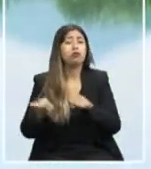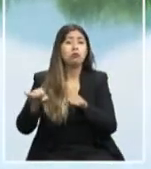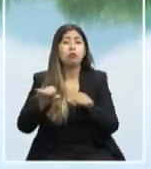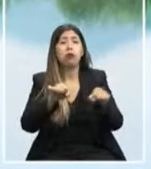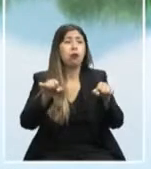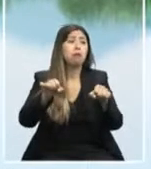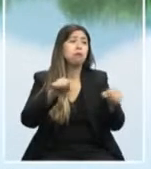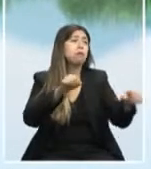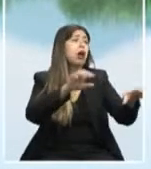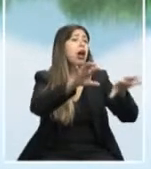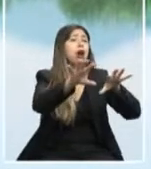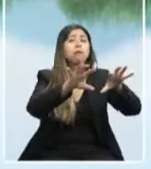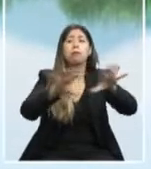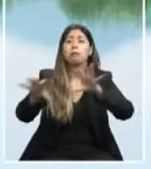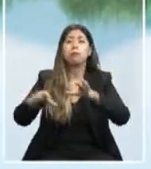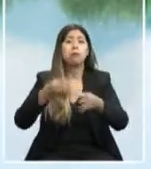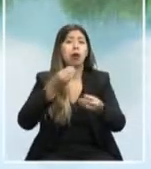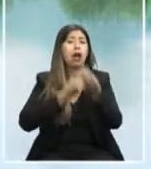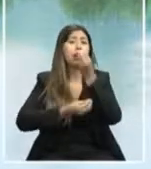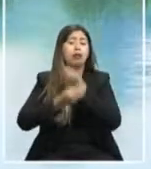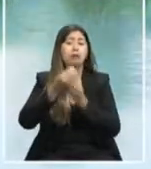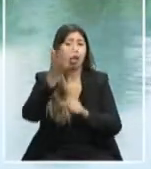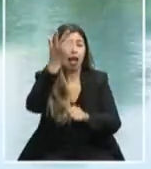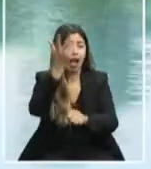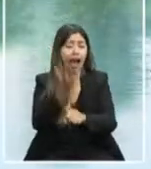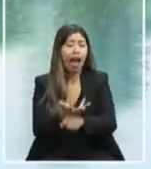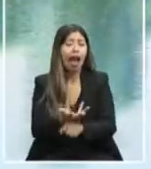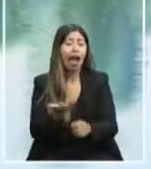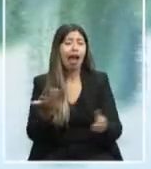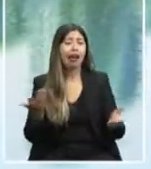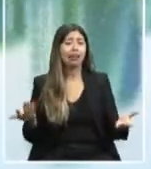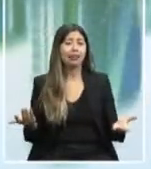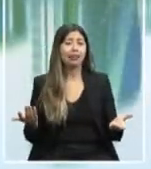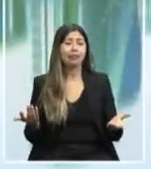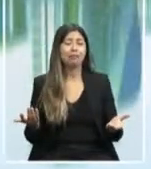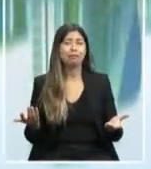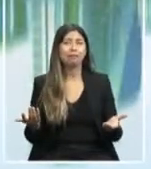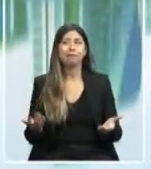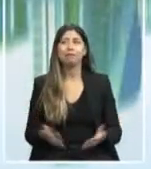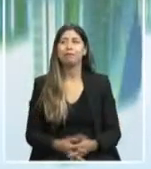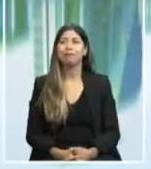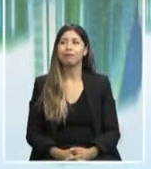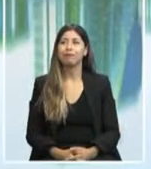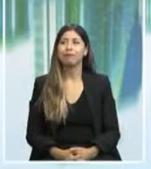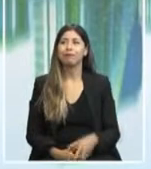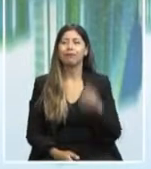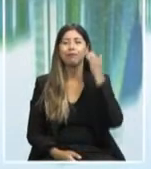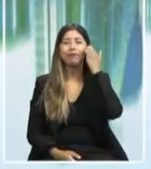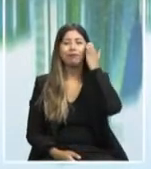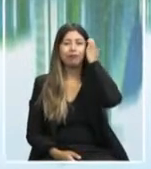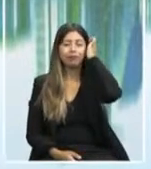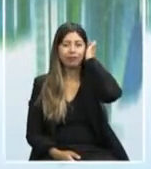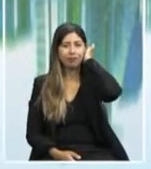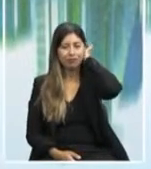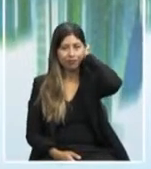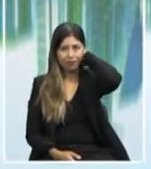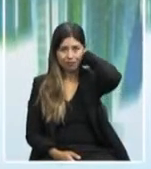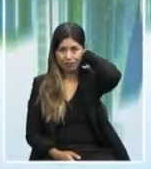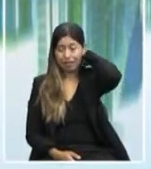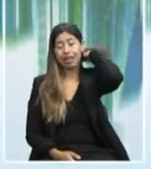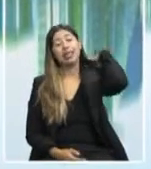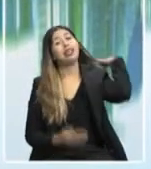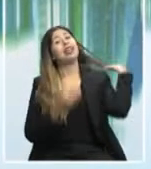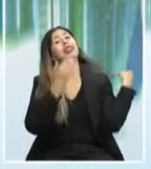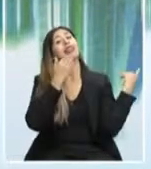and it's fatty than it was in the past. And also, we do much less physical activity. So all